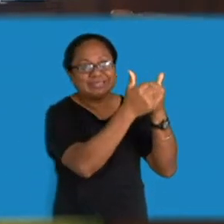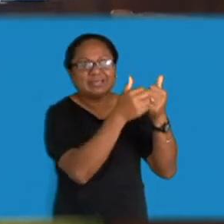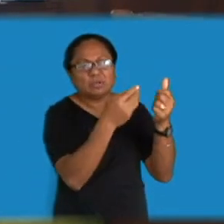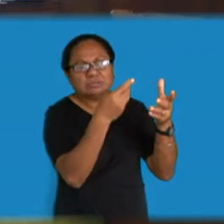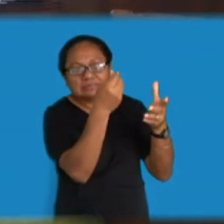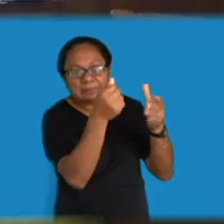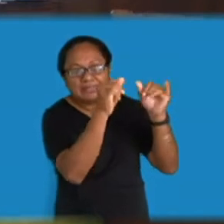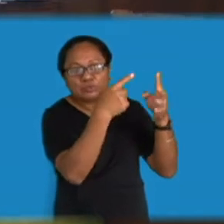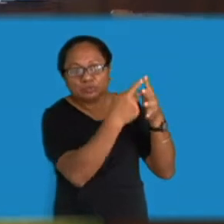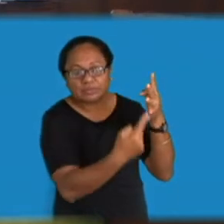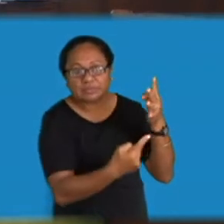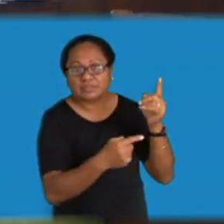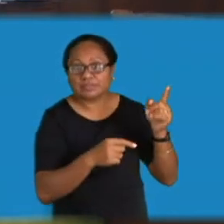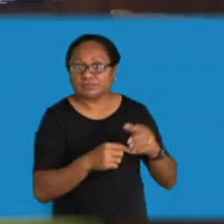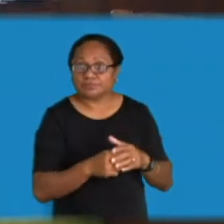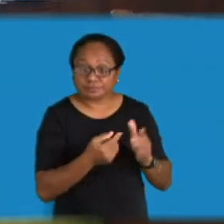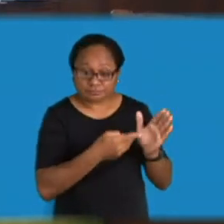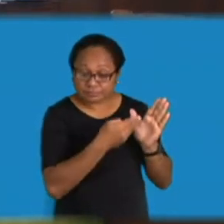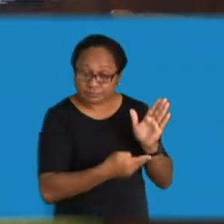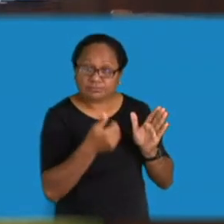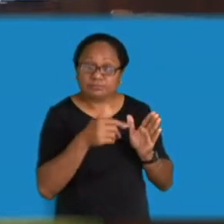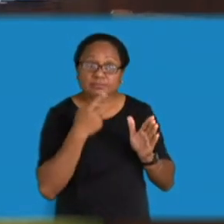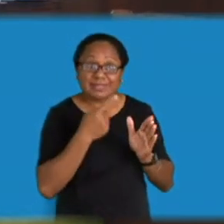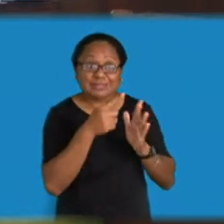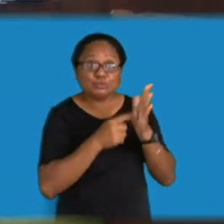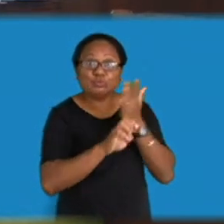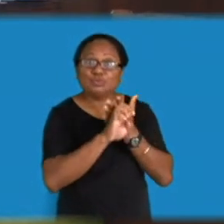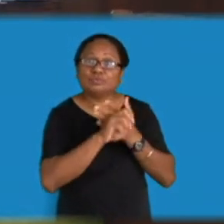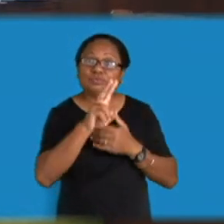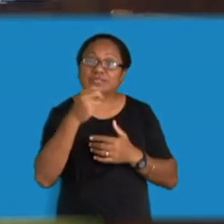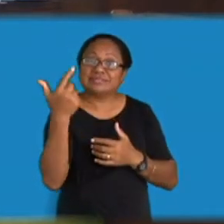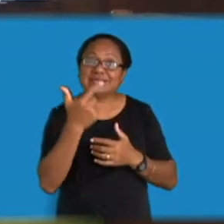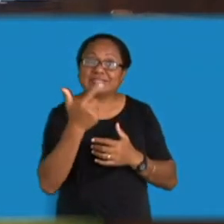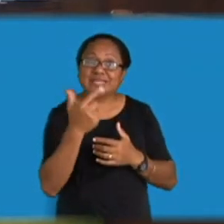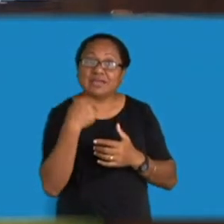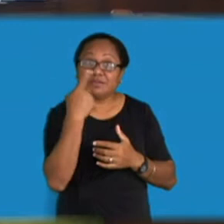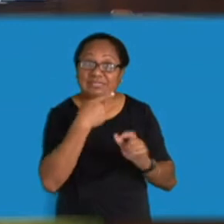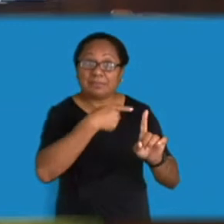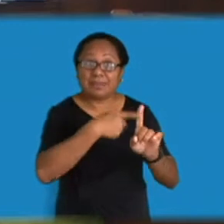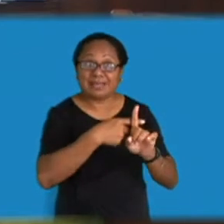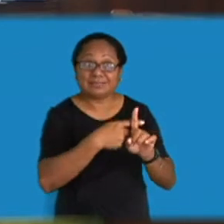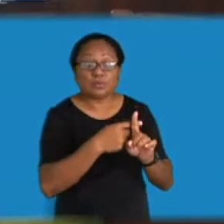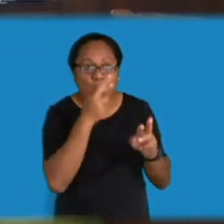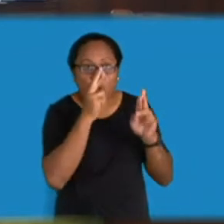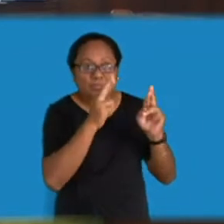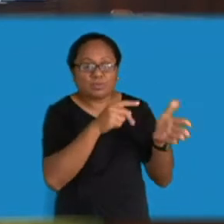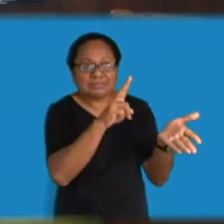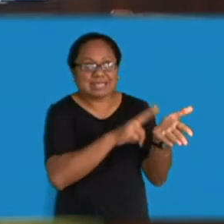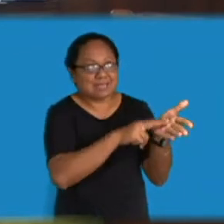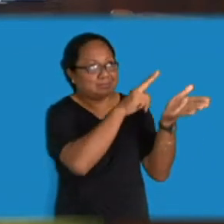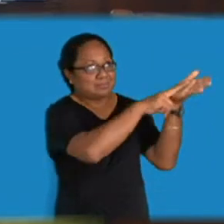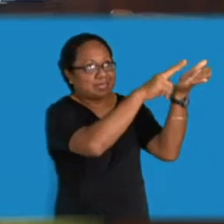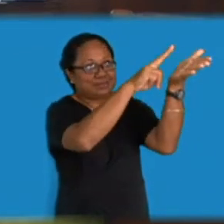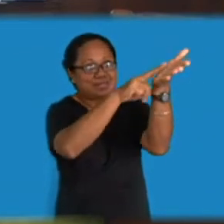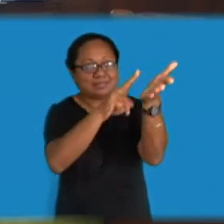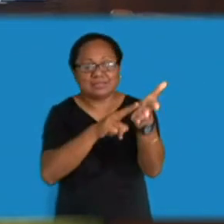Madam Speaker, it's been stated that come June 2017, PACER Plus is expected to be signed by those countries that have